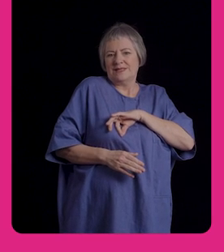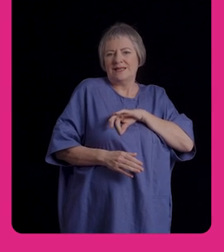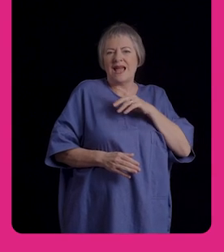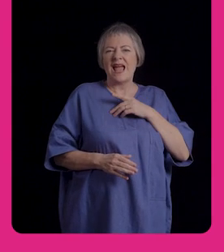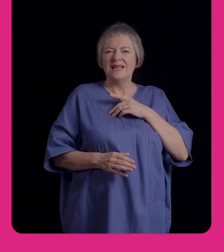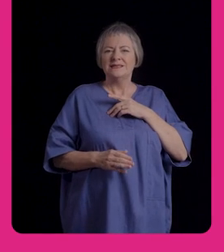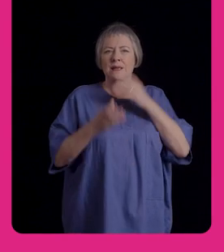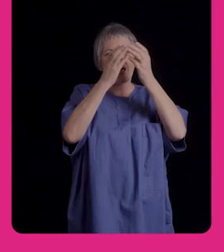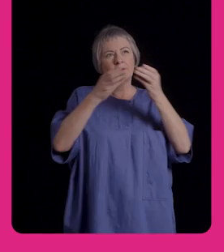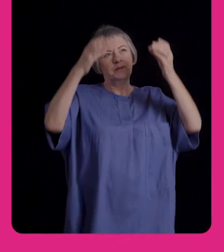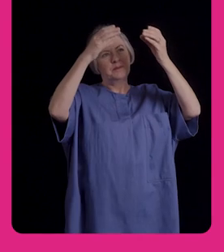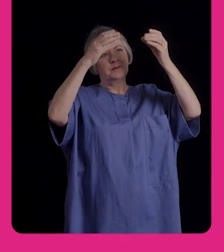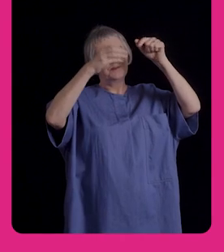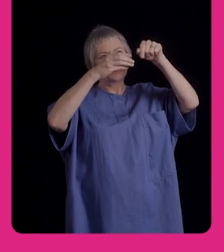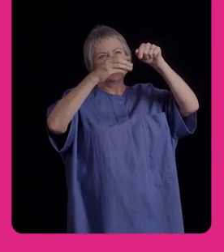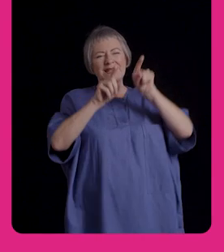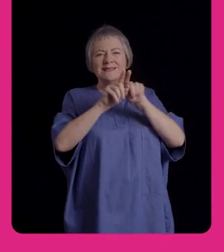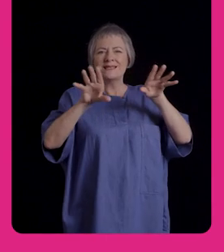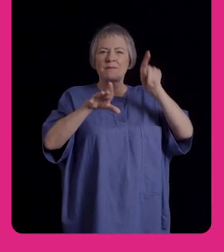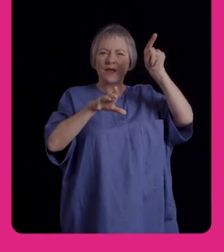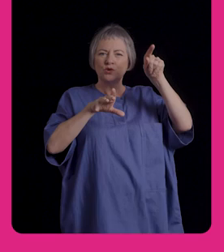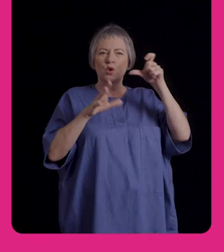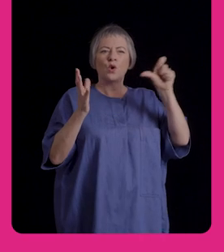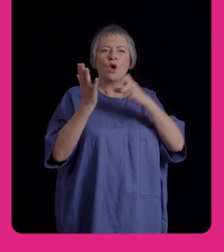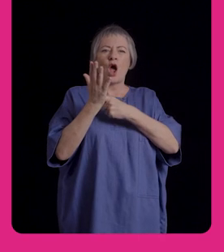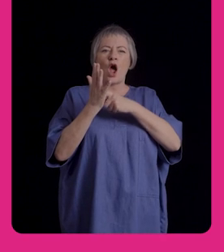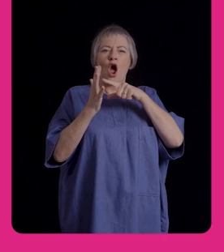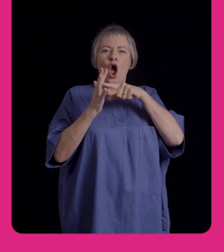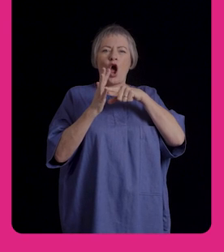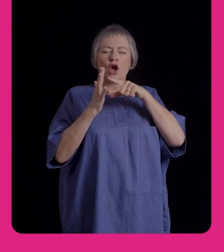kind of level of extra looking around. Yes. I'm doing. Okay, cool.